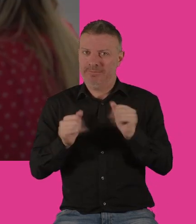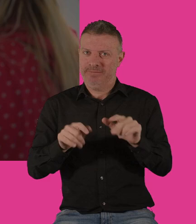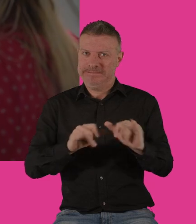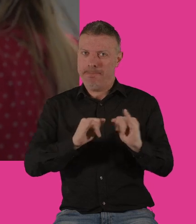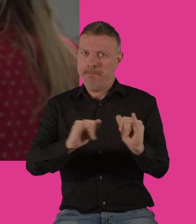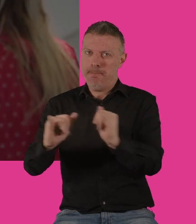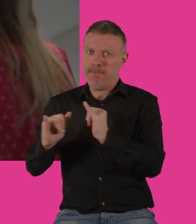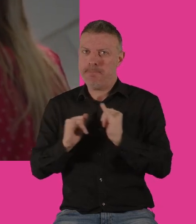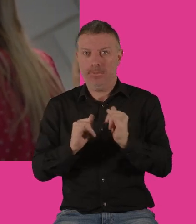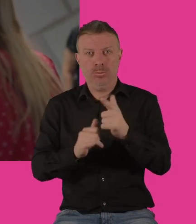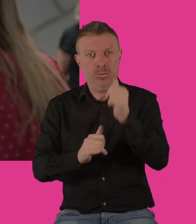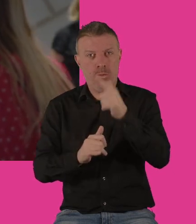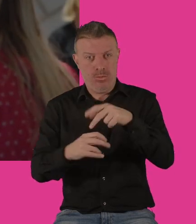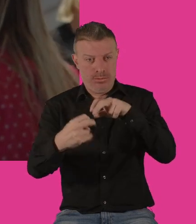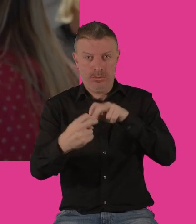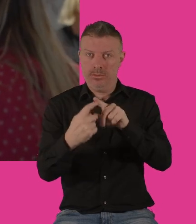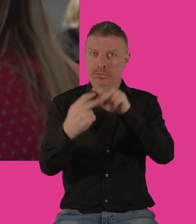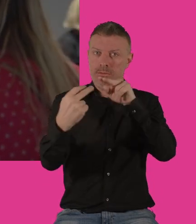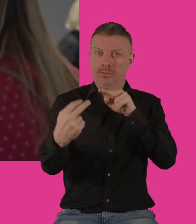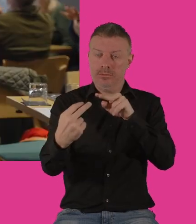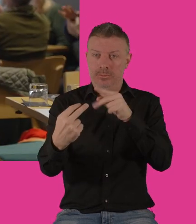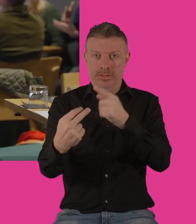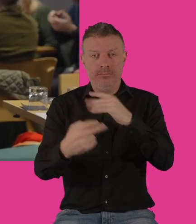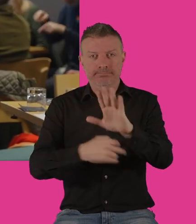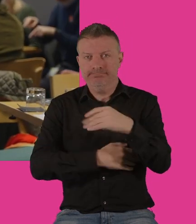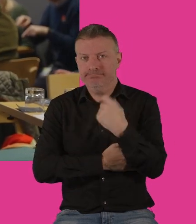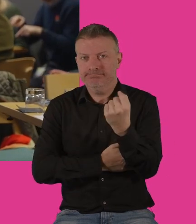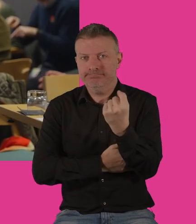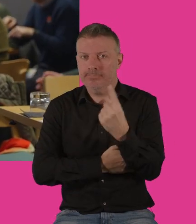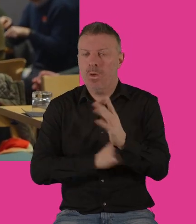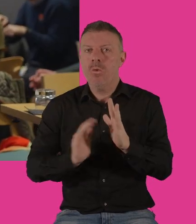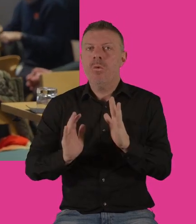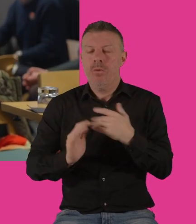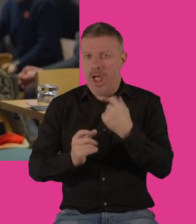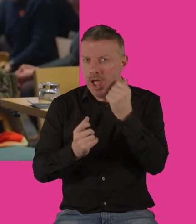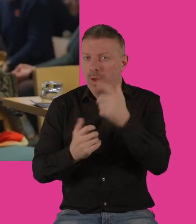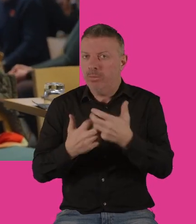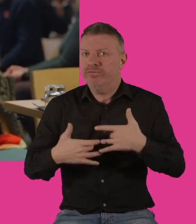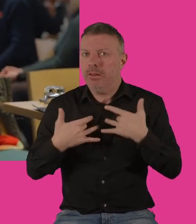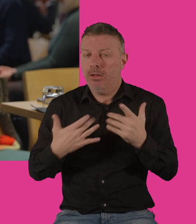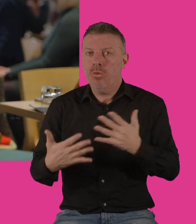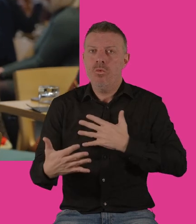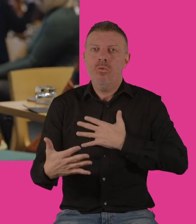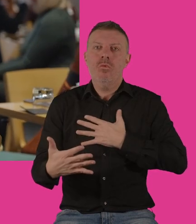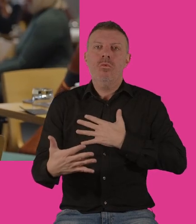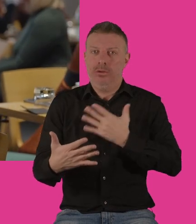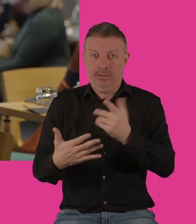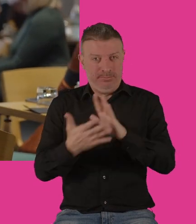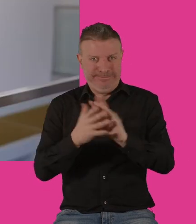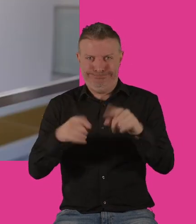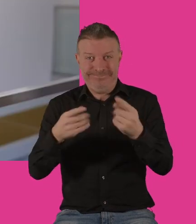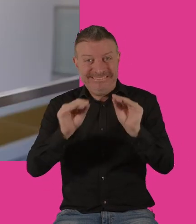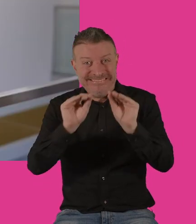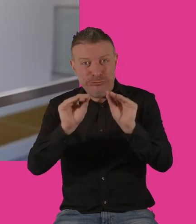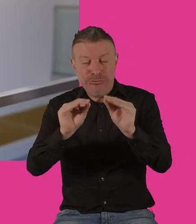experience. You know, you're sitting across from somebody and you're able to say, I understand, I know how you feel. That's not something that can be taught